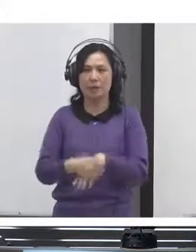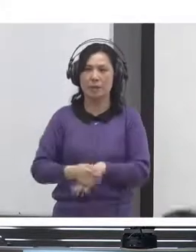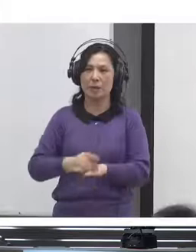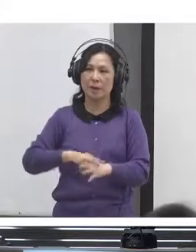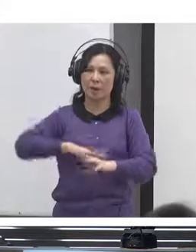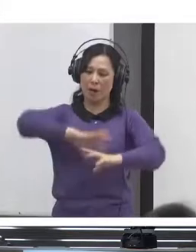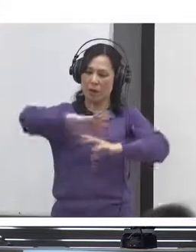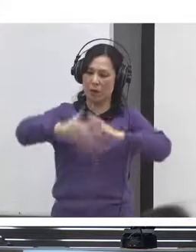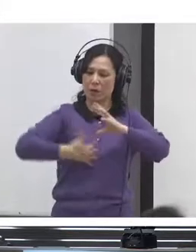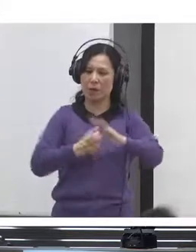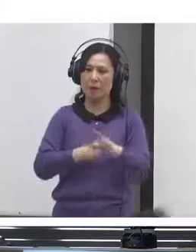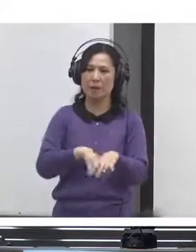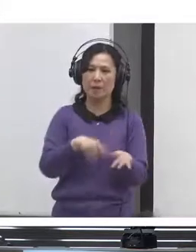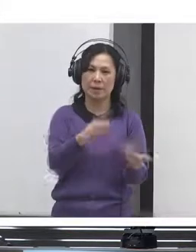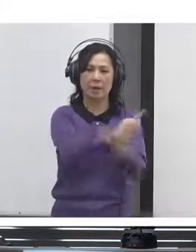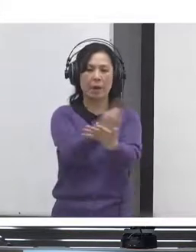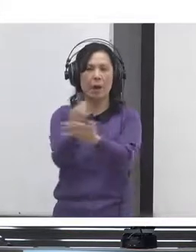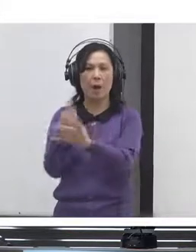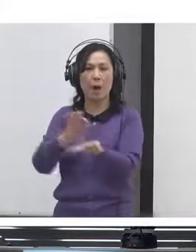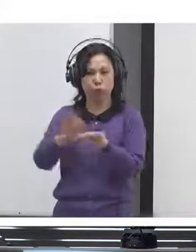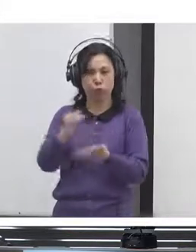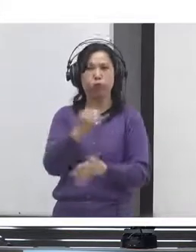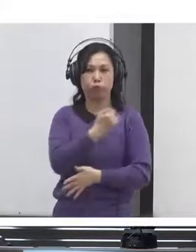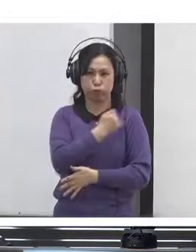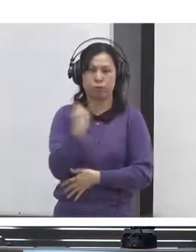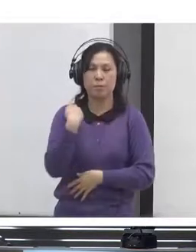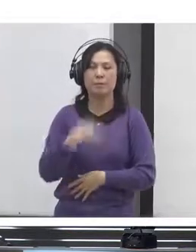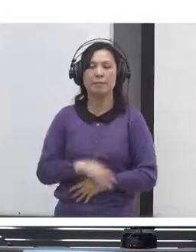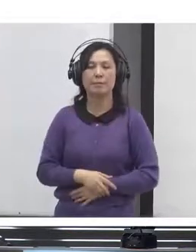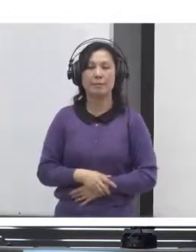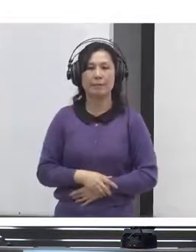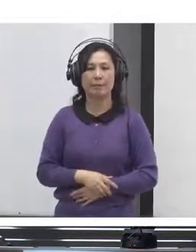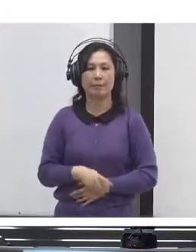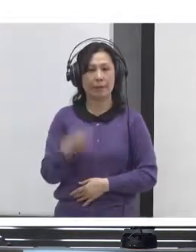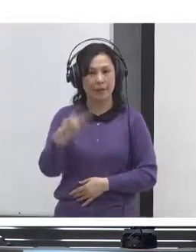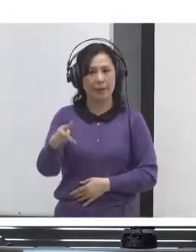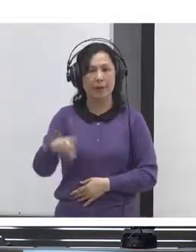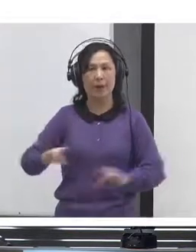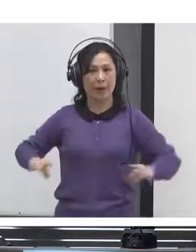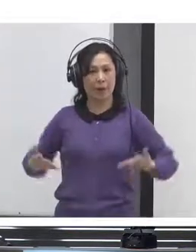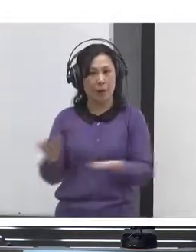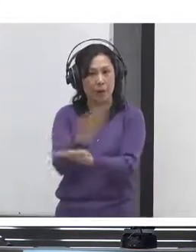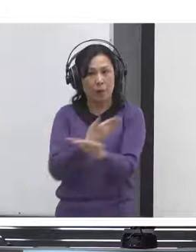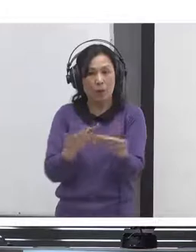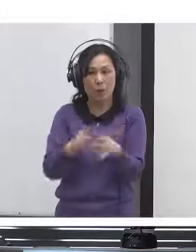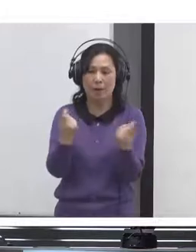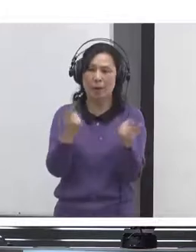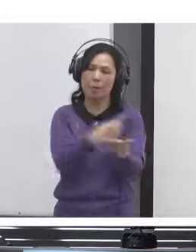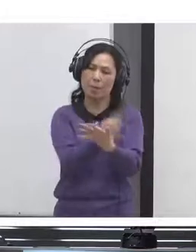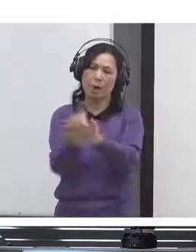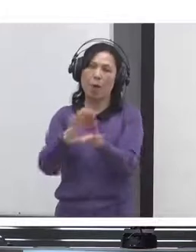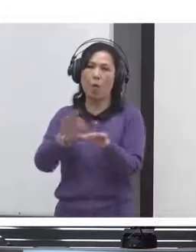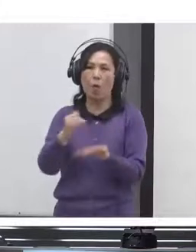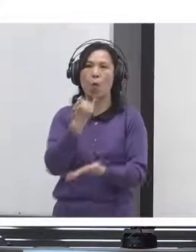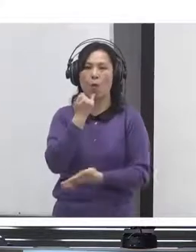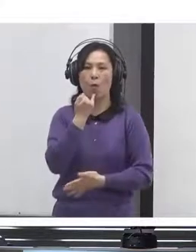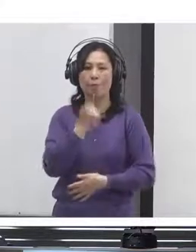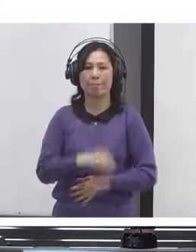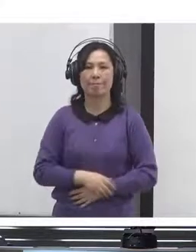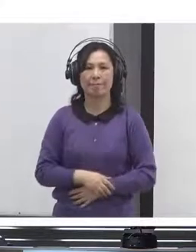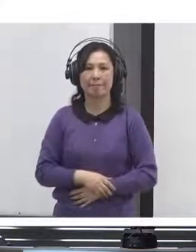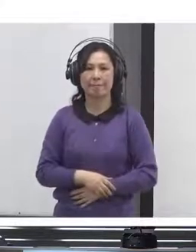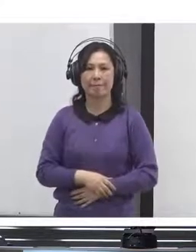International Cooperation, or GIZ, liked this idea. They were convinced that such a system can support urban